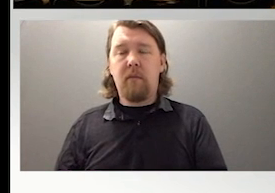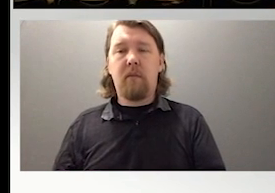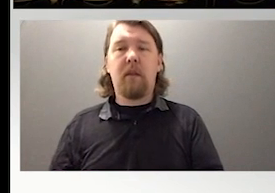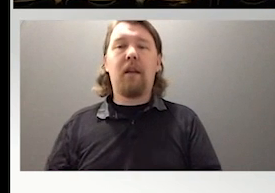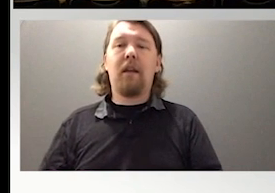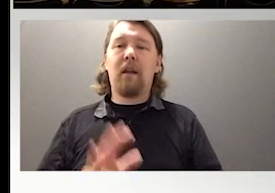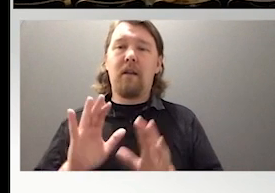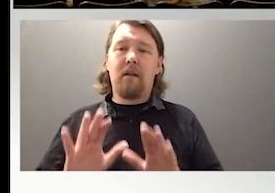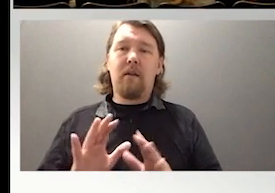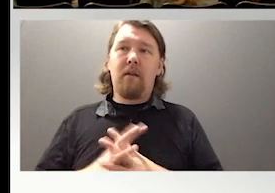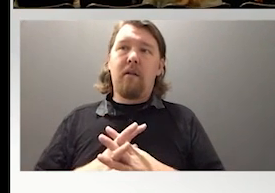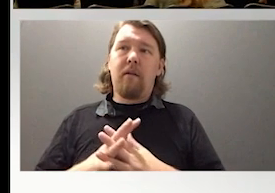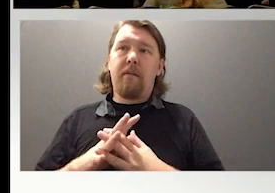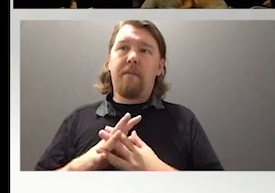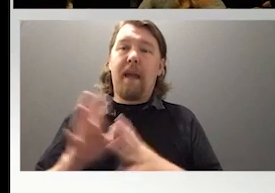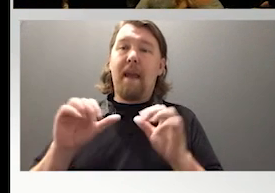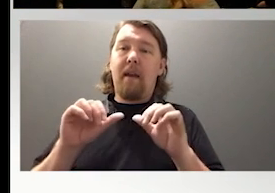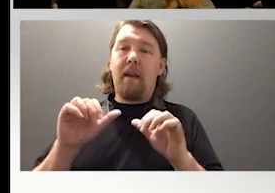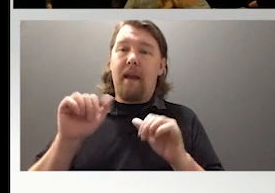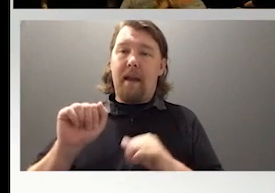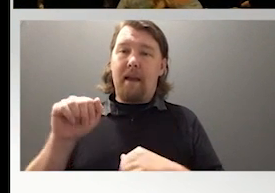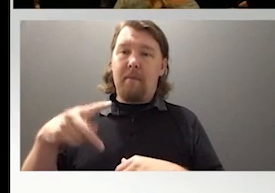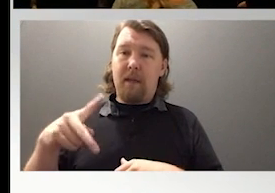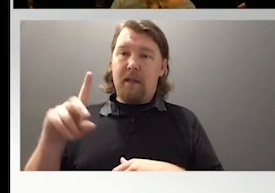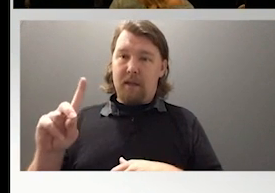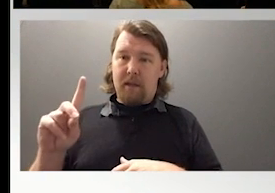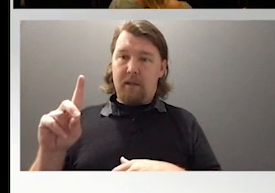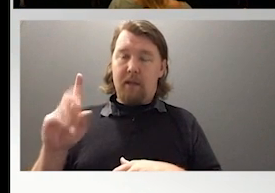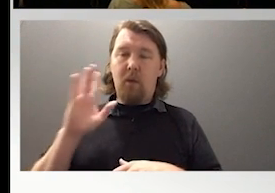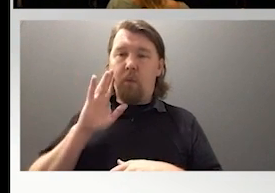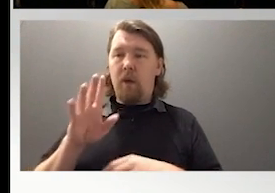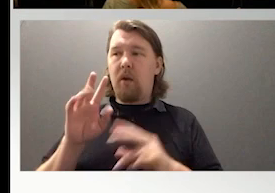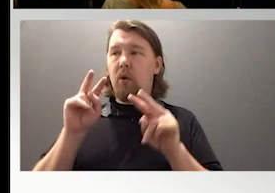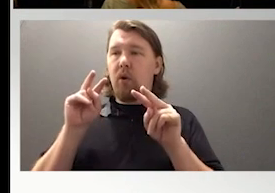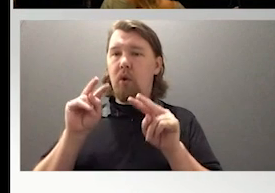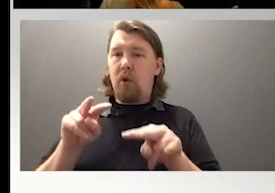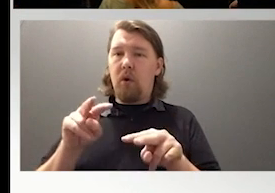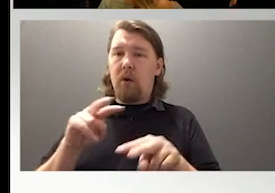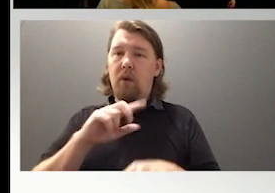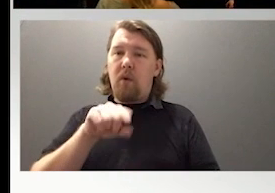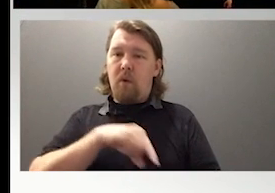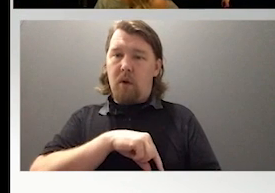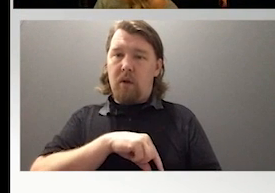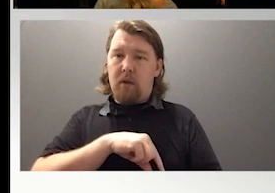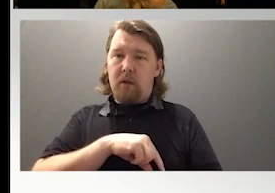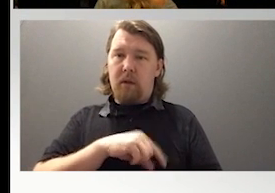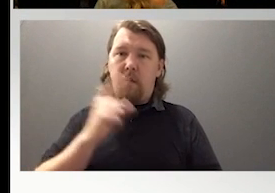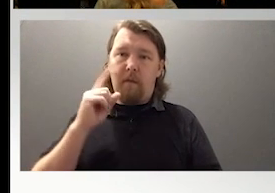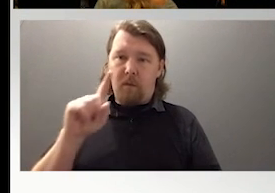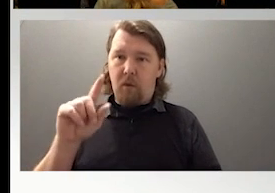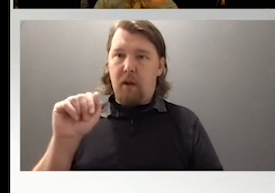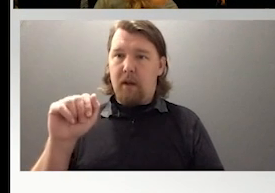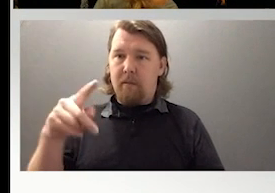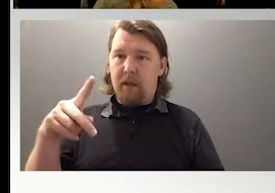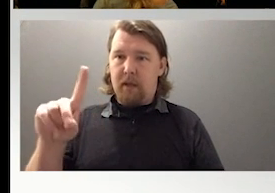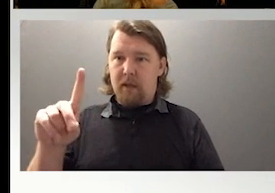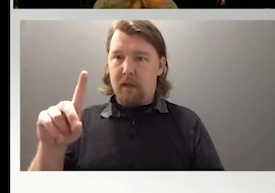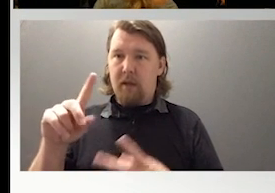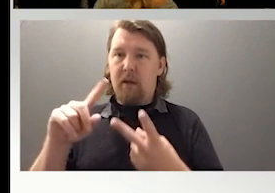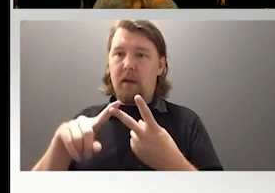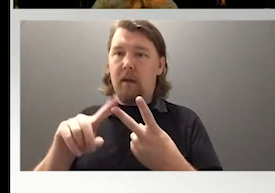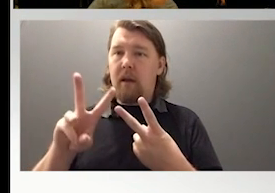Again, so the Agency for Persons with Disabilities will be looking at the eligibility criteria for APD and the